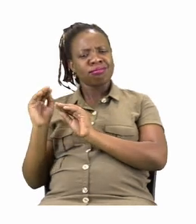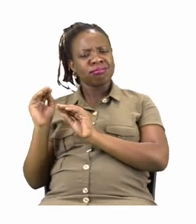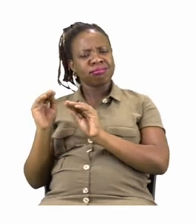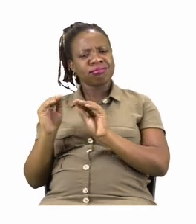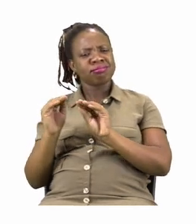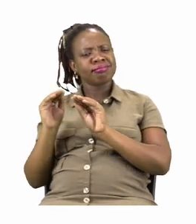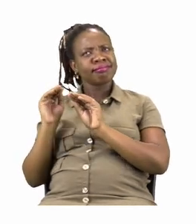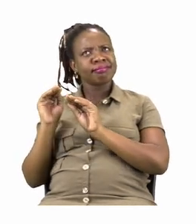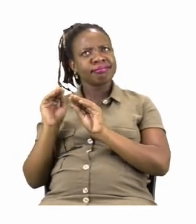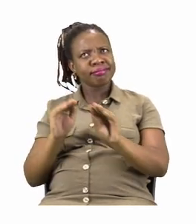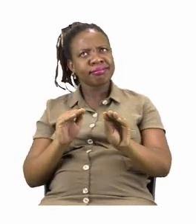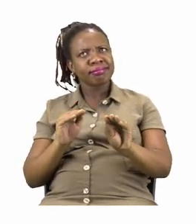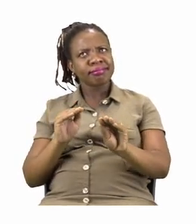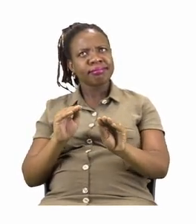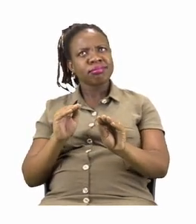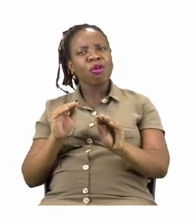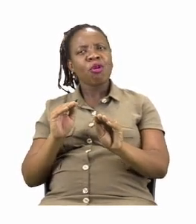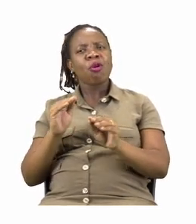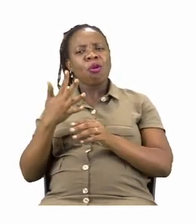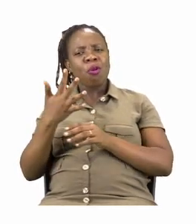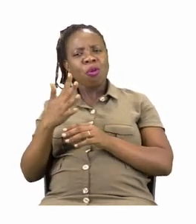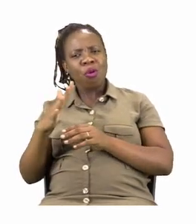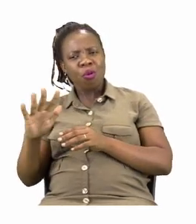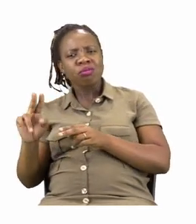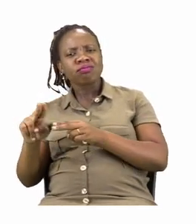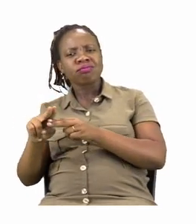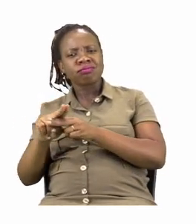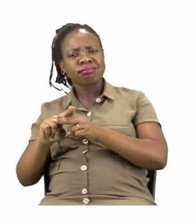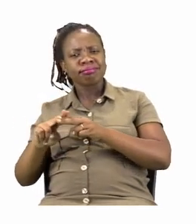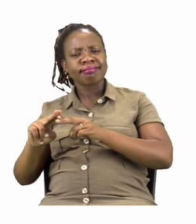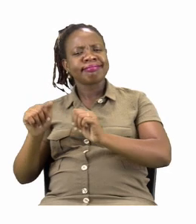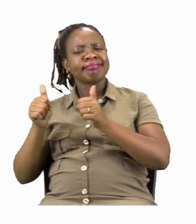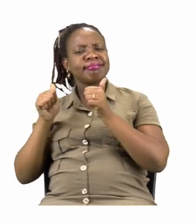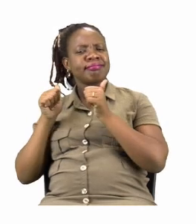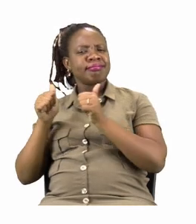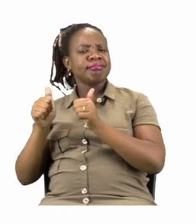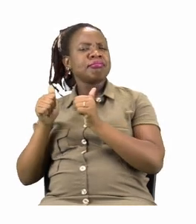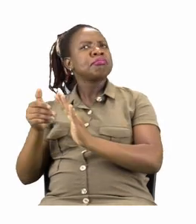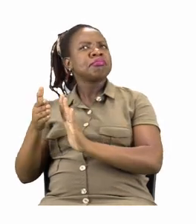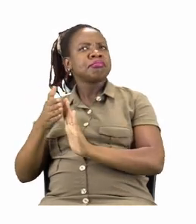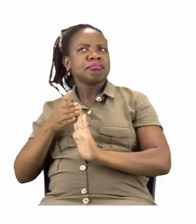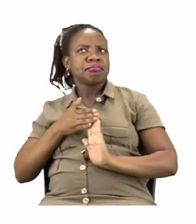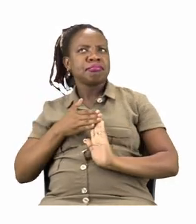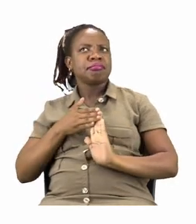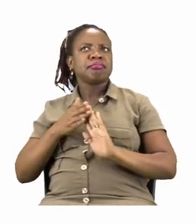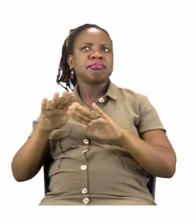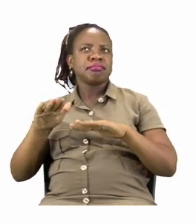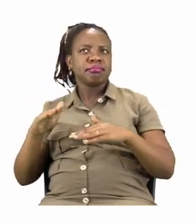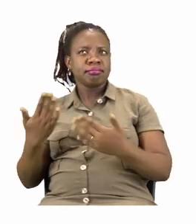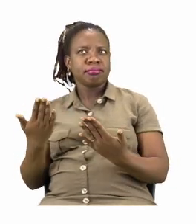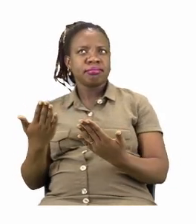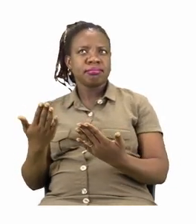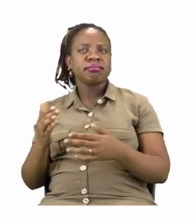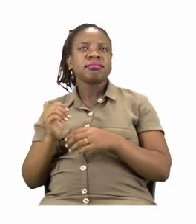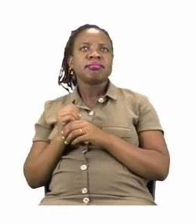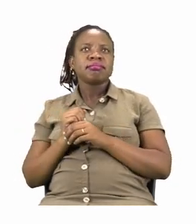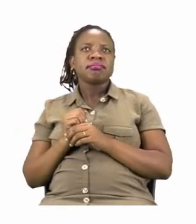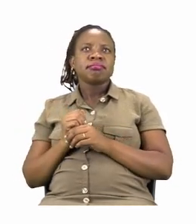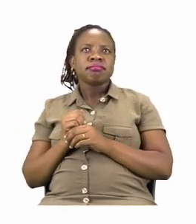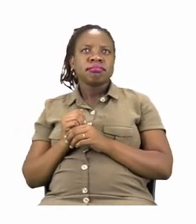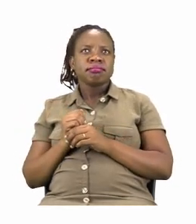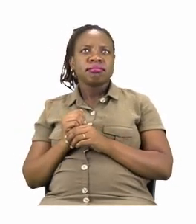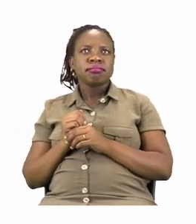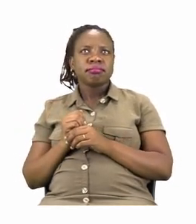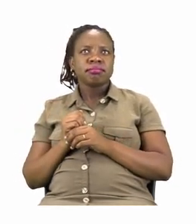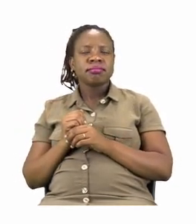how to use this water wisely. All right. Now before you go ahead to write all